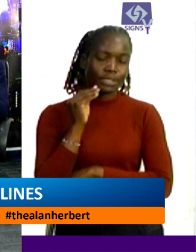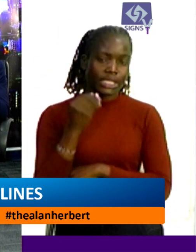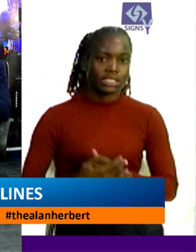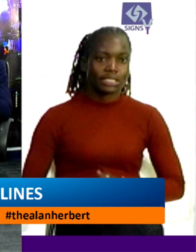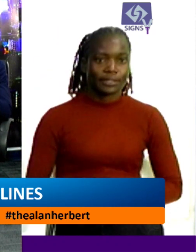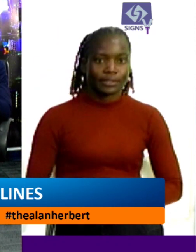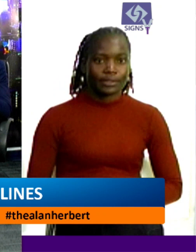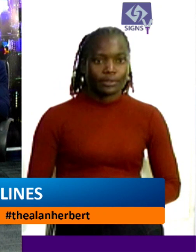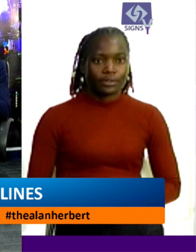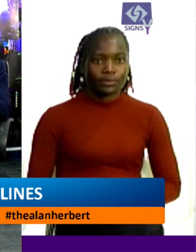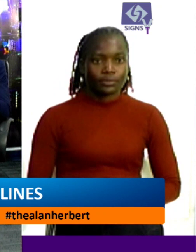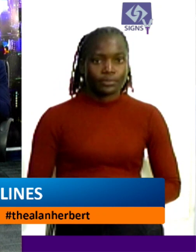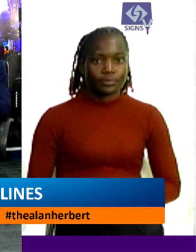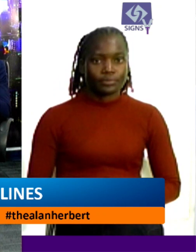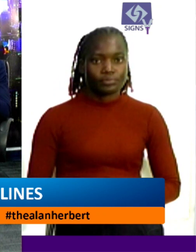so